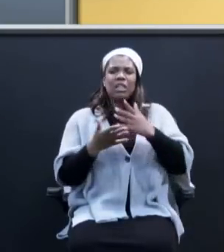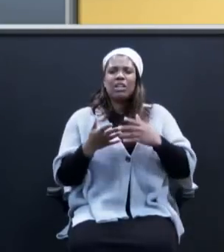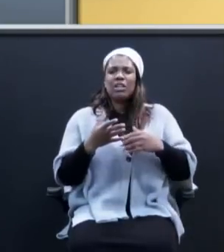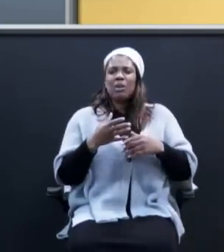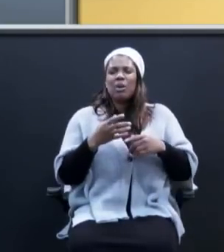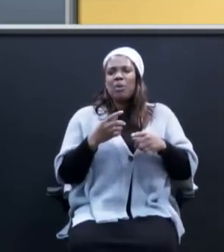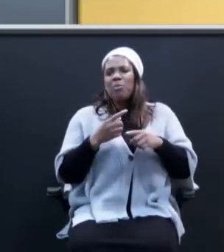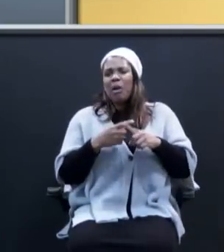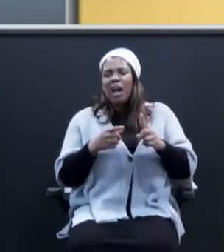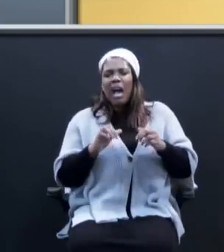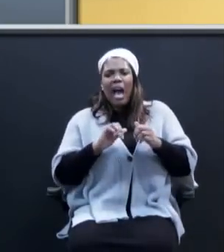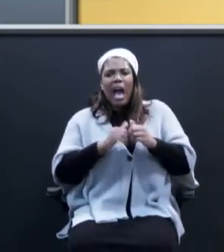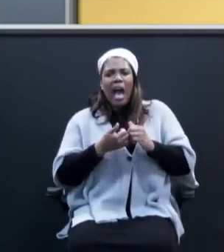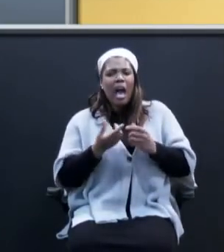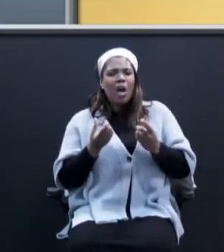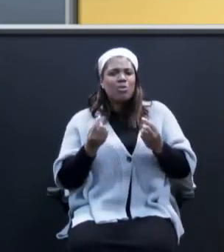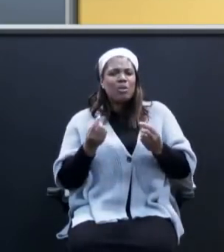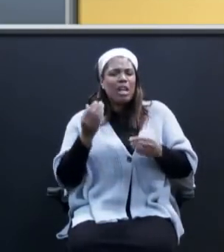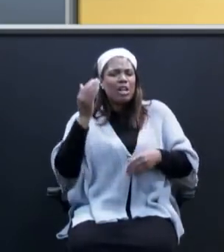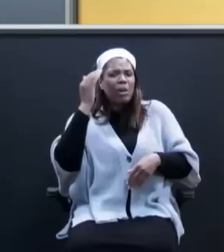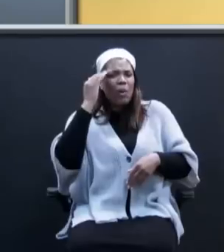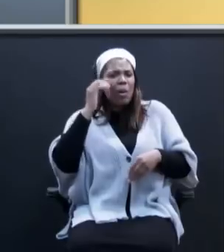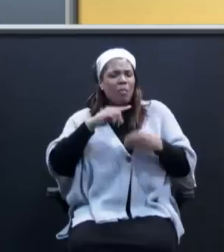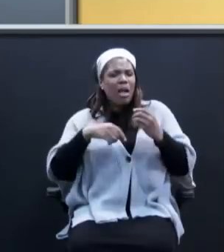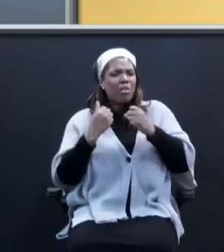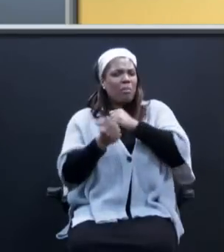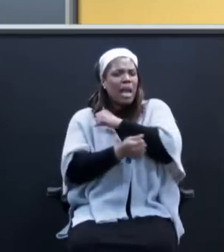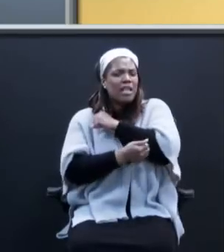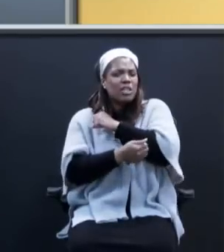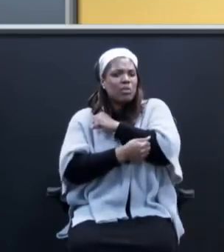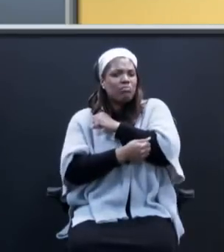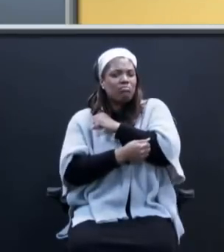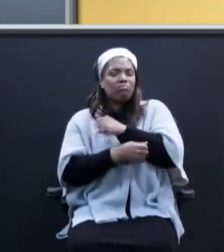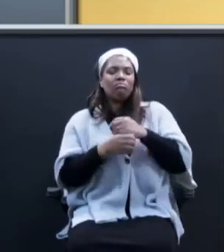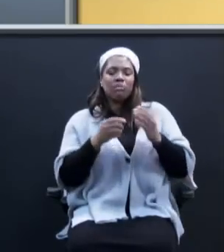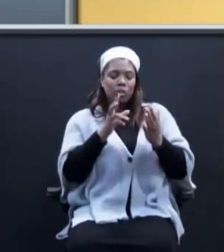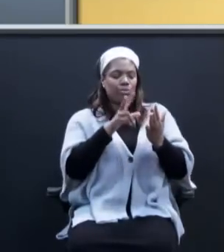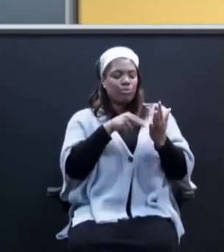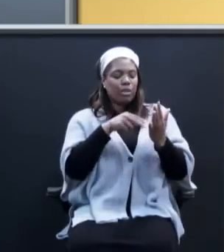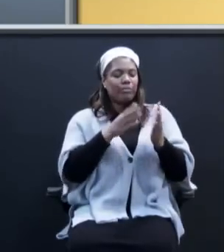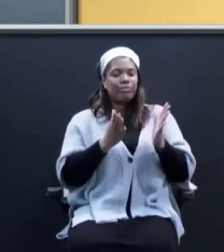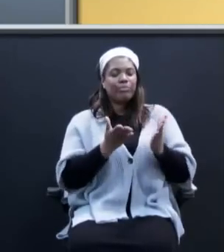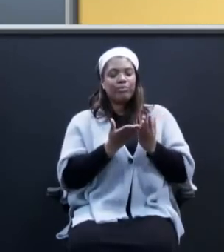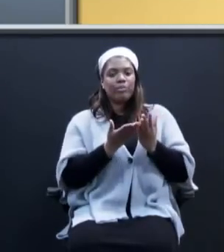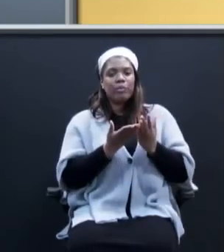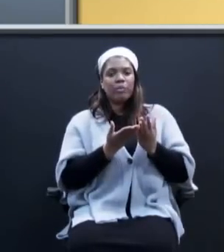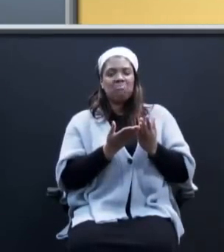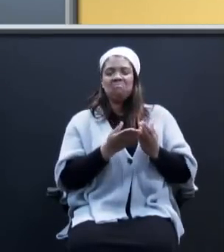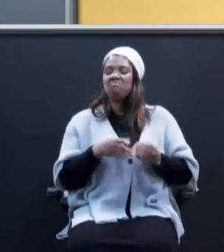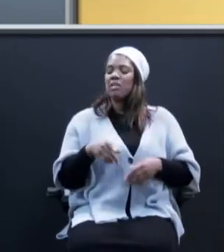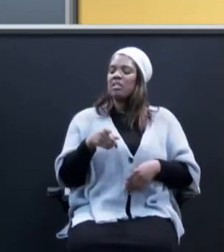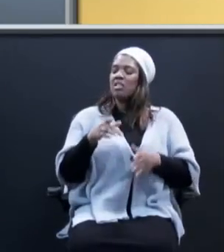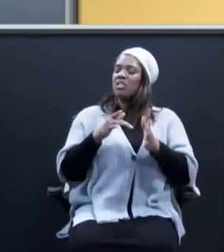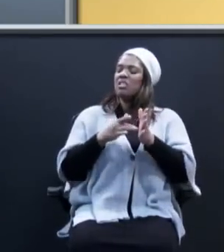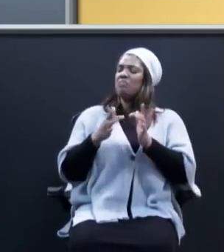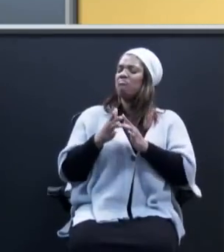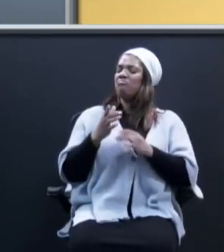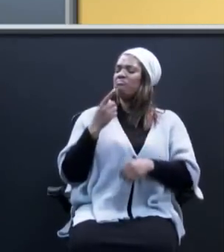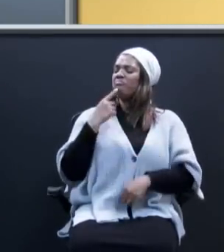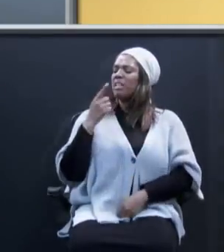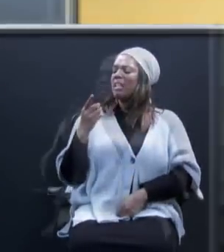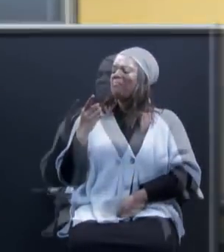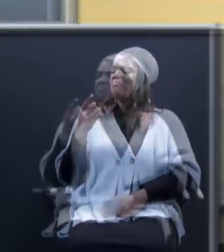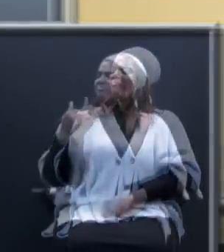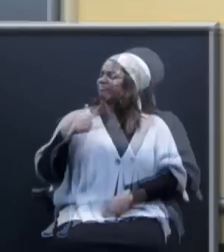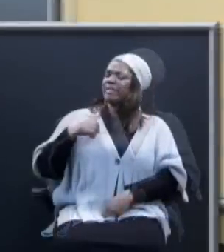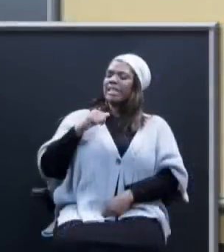My blood shed for the remission of sin. Go ahead. But I say unto you, uh-huh, I will not drink henceforth of this fruit of this vine. Of